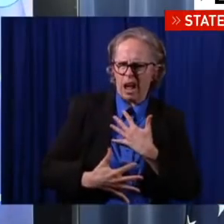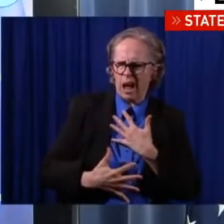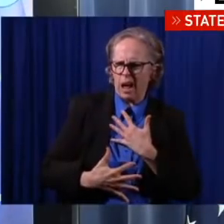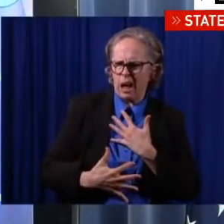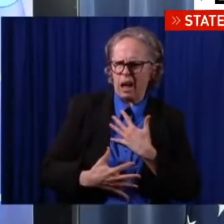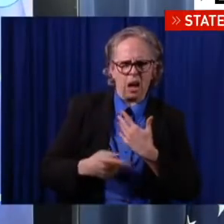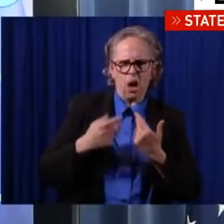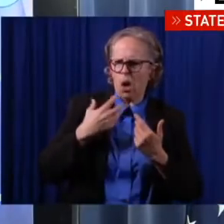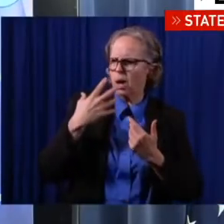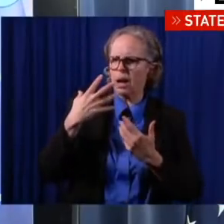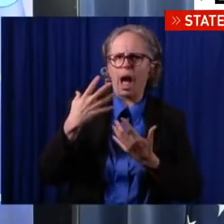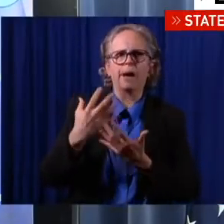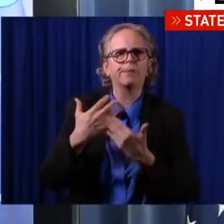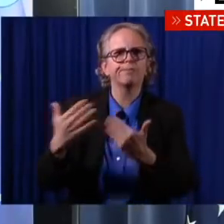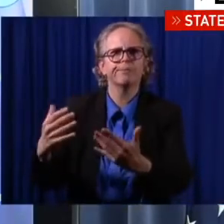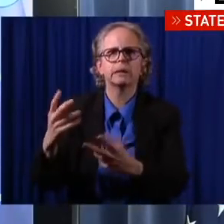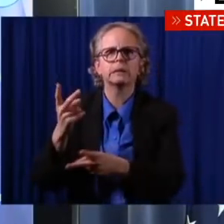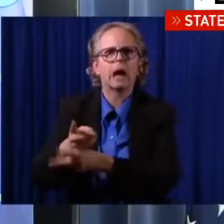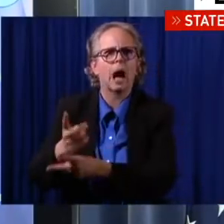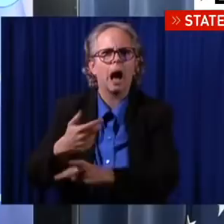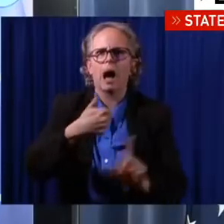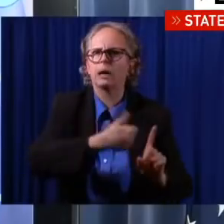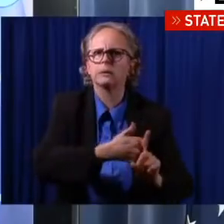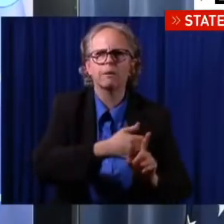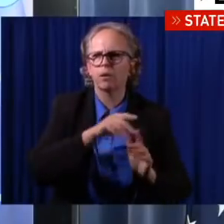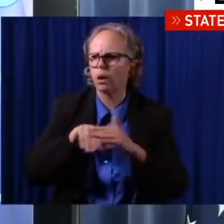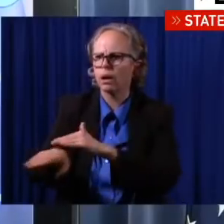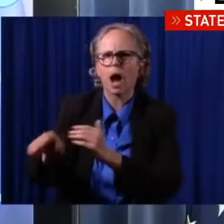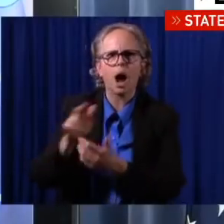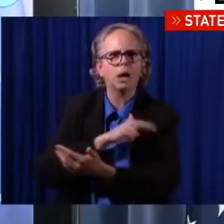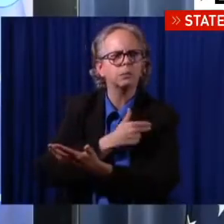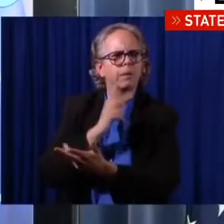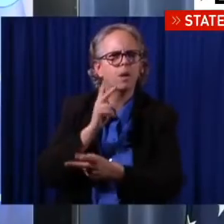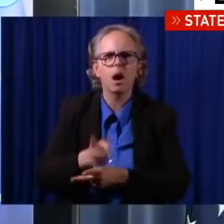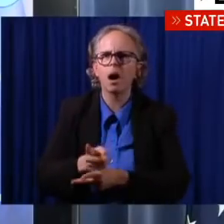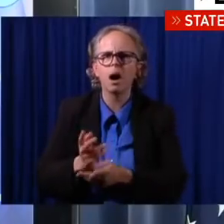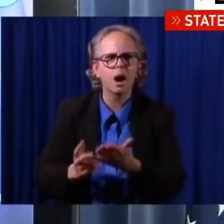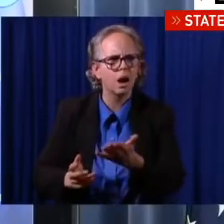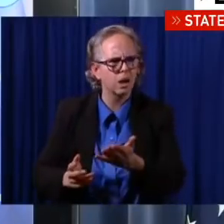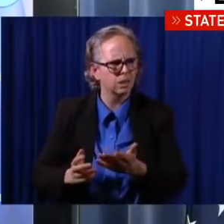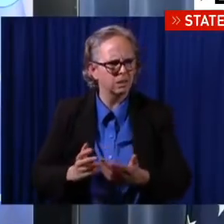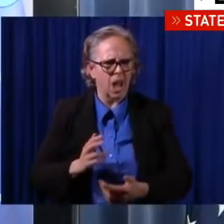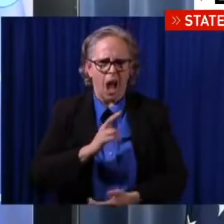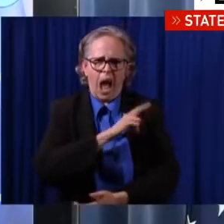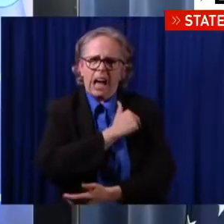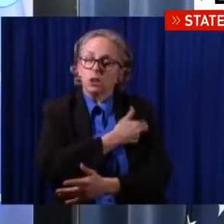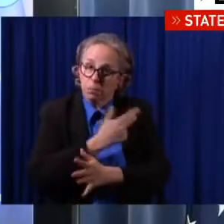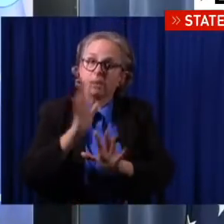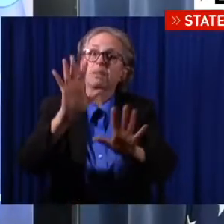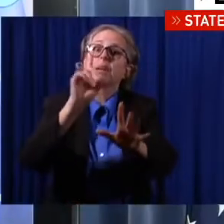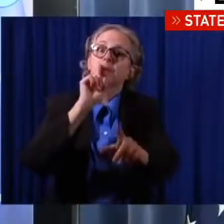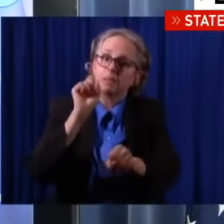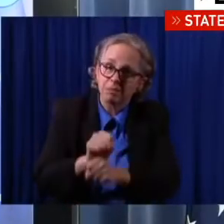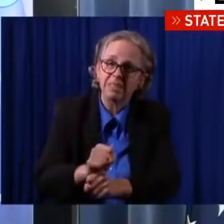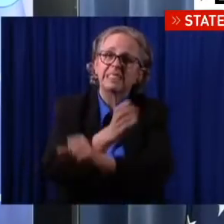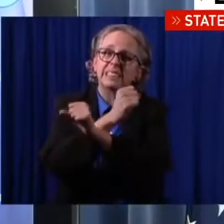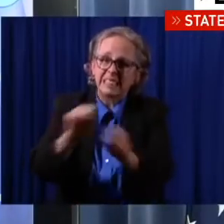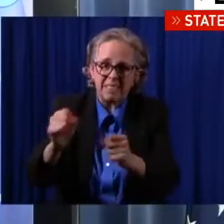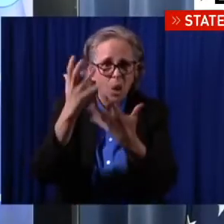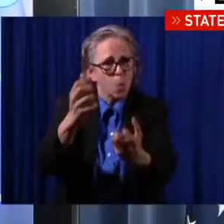safe. We have created a safe environment. It's really, really important not to delay